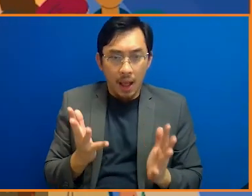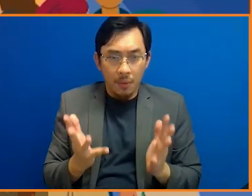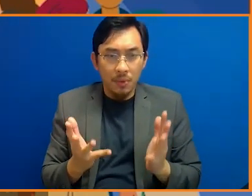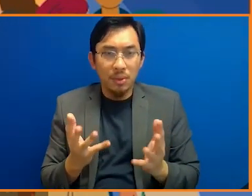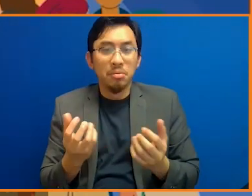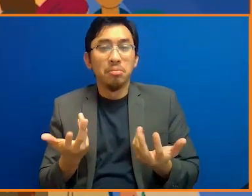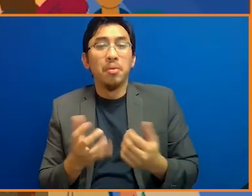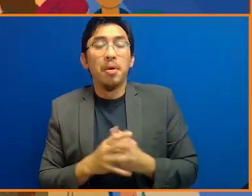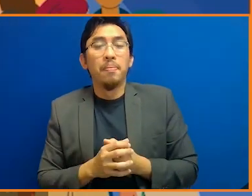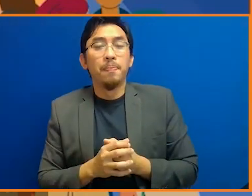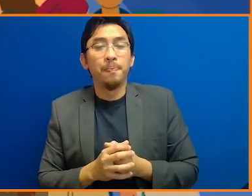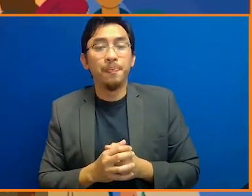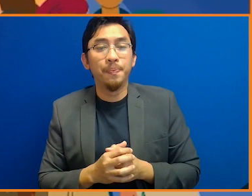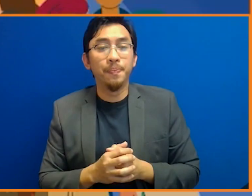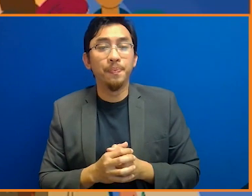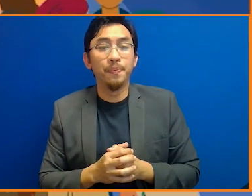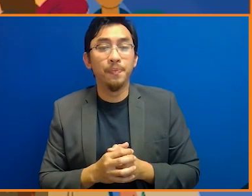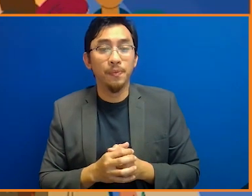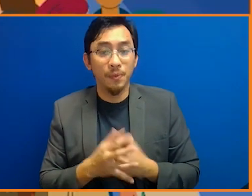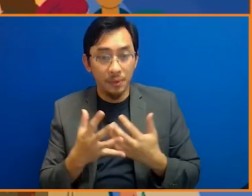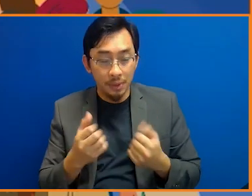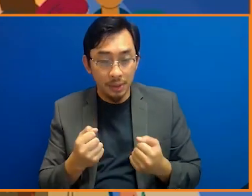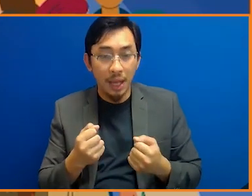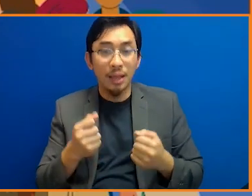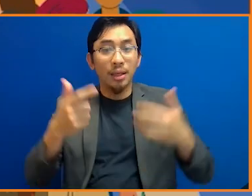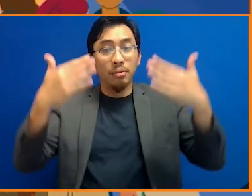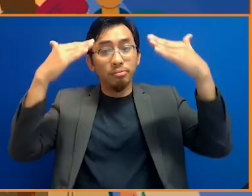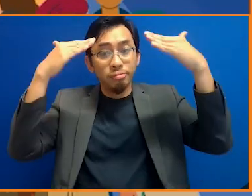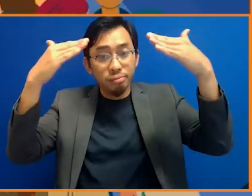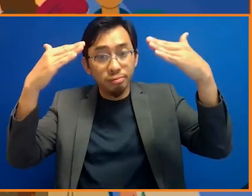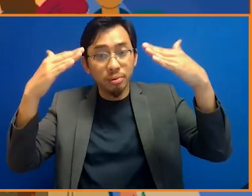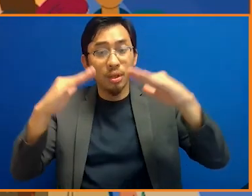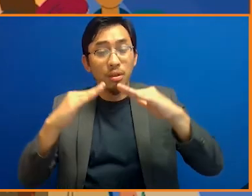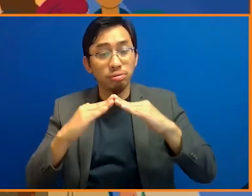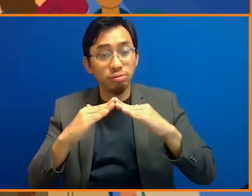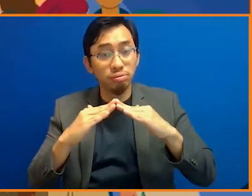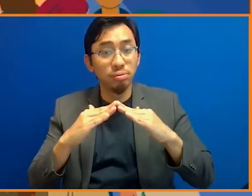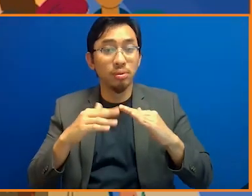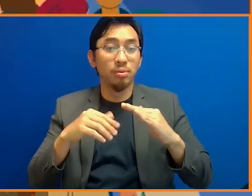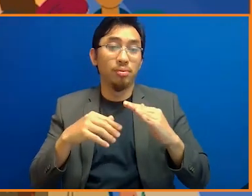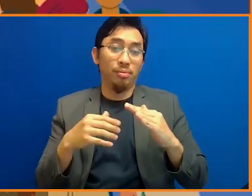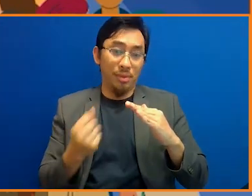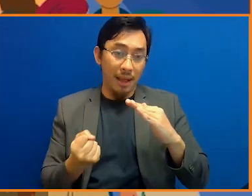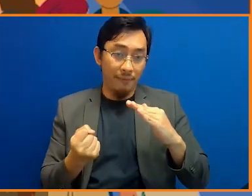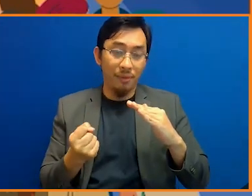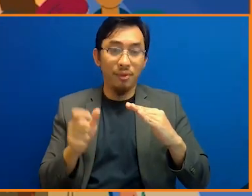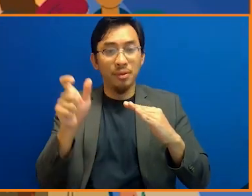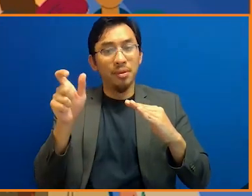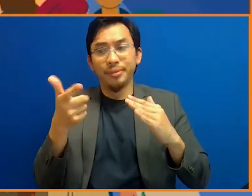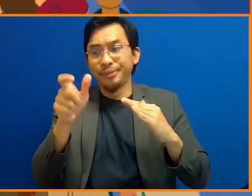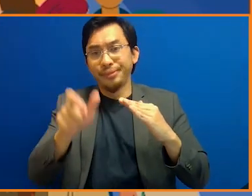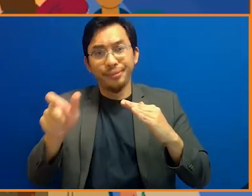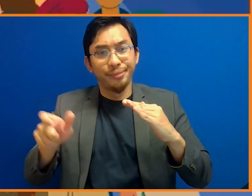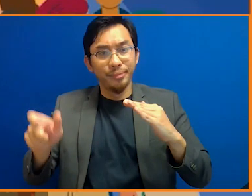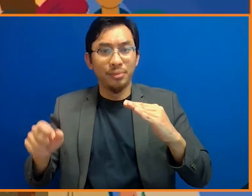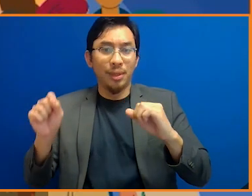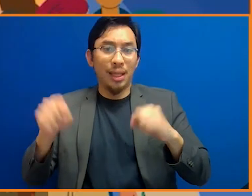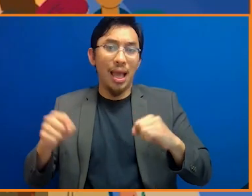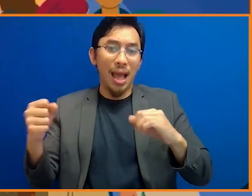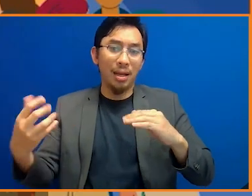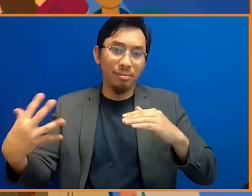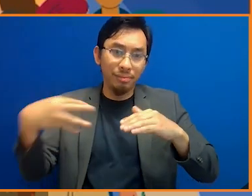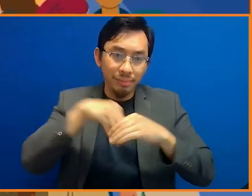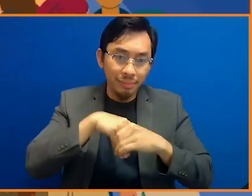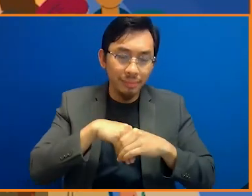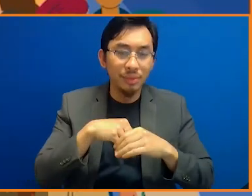was happened in March, still many snow, so they was died inside the shelter where they have less. For example, they